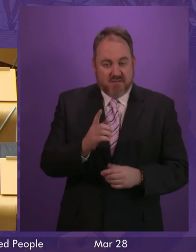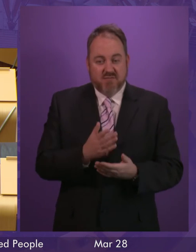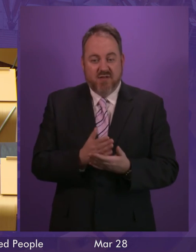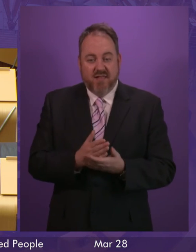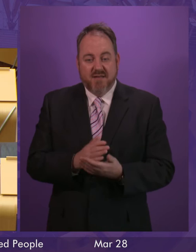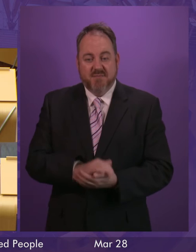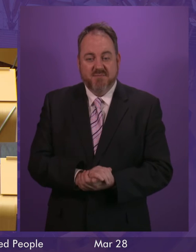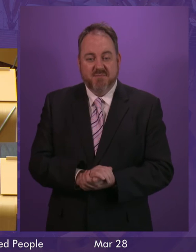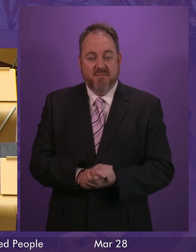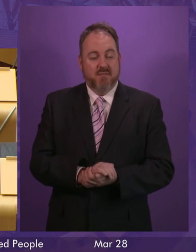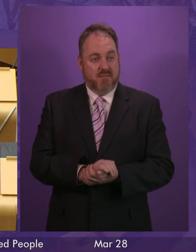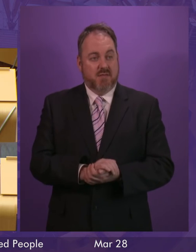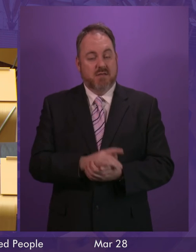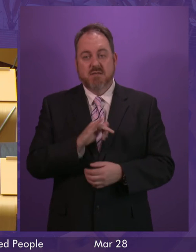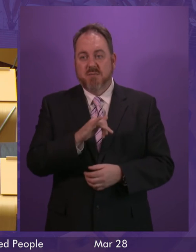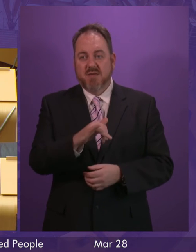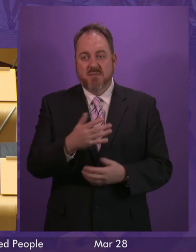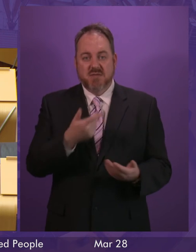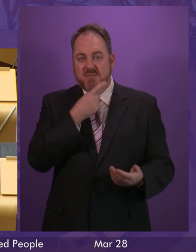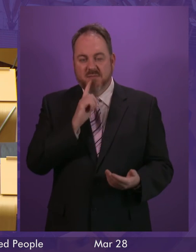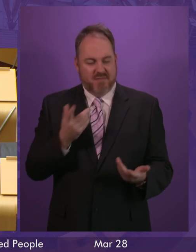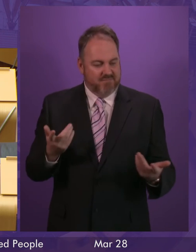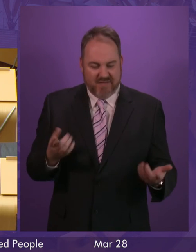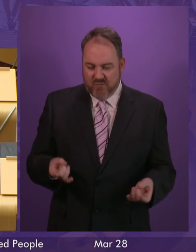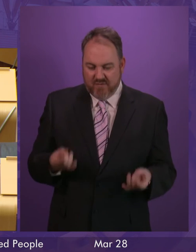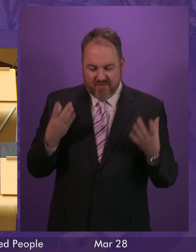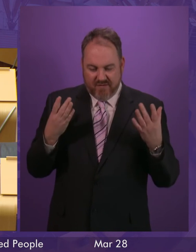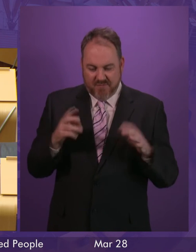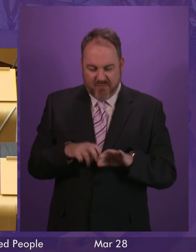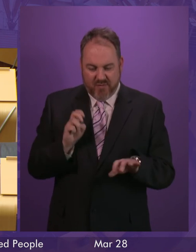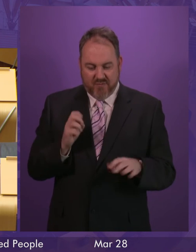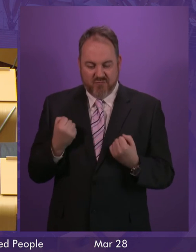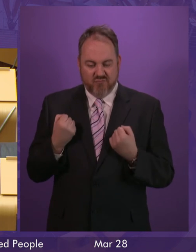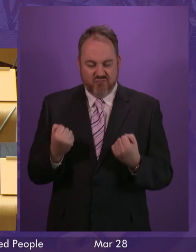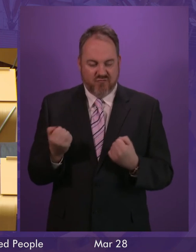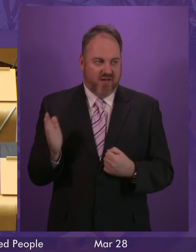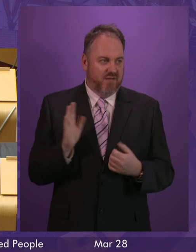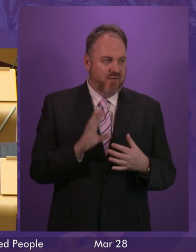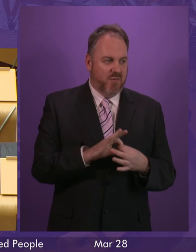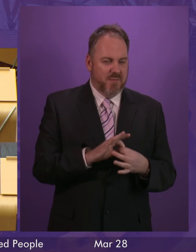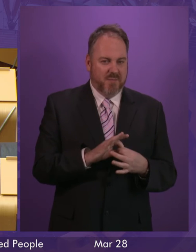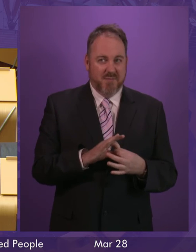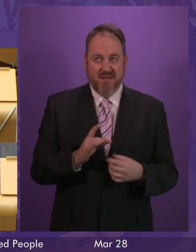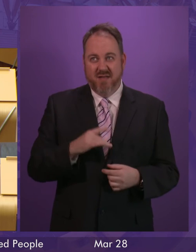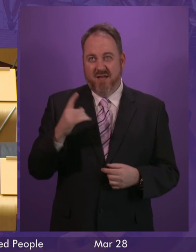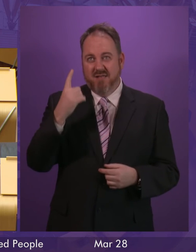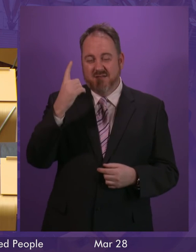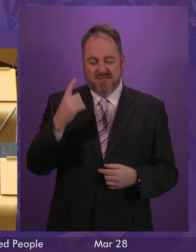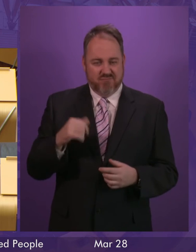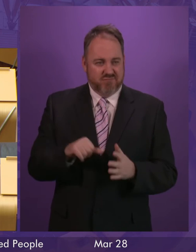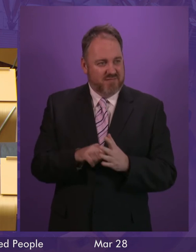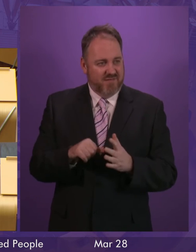campaigner has said to me, sometimes they have no choice but to abandon what they're doing and drive home. And living in the Highlands, that can be quite